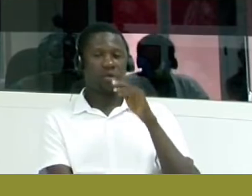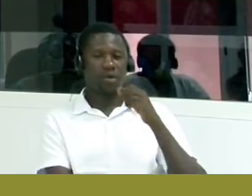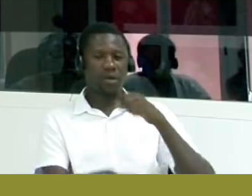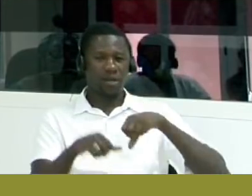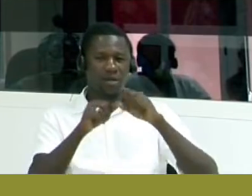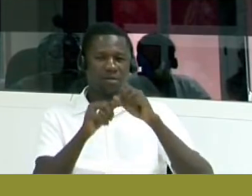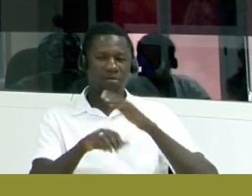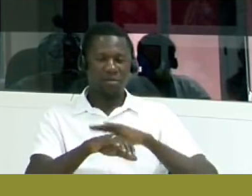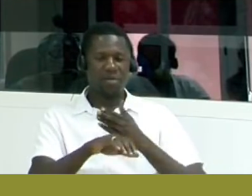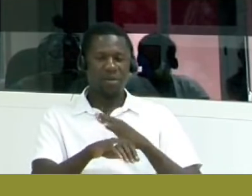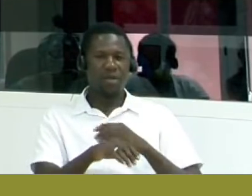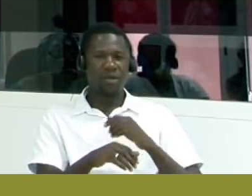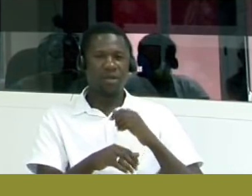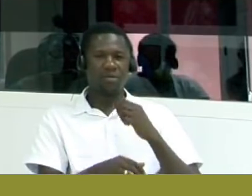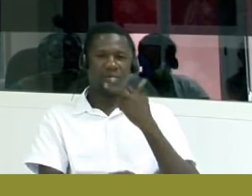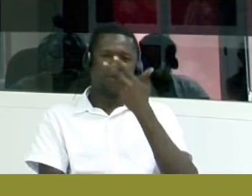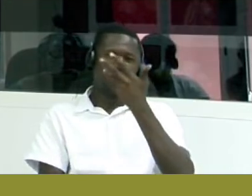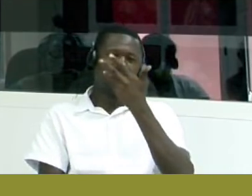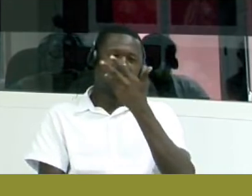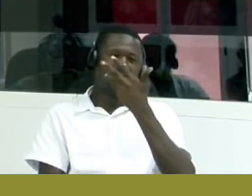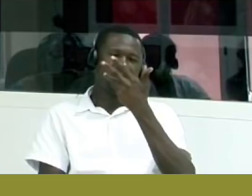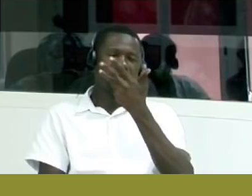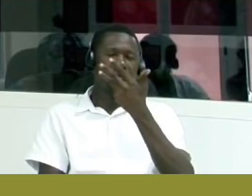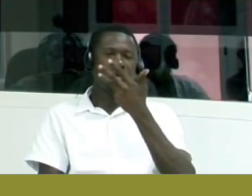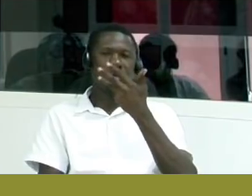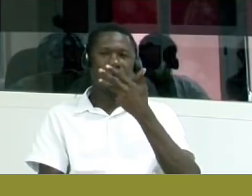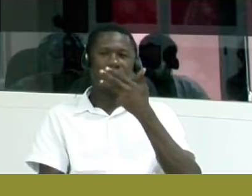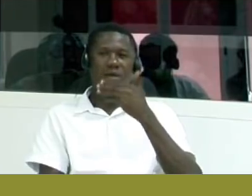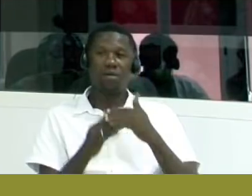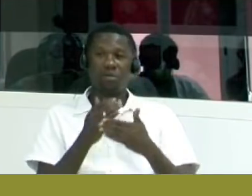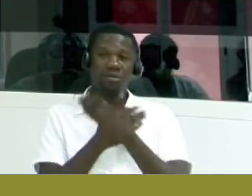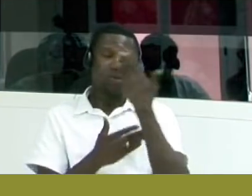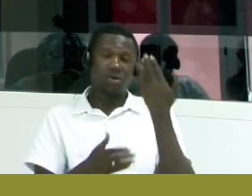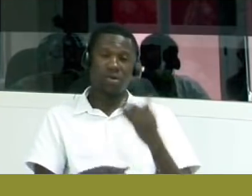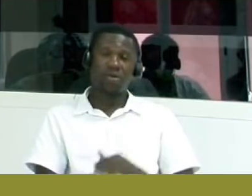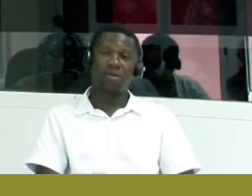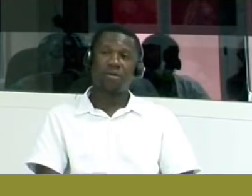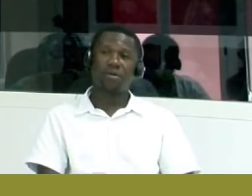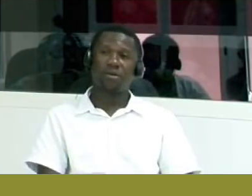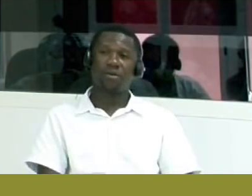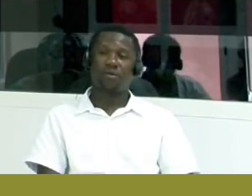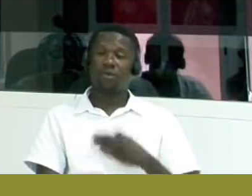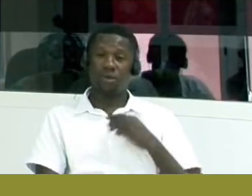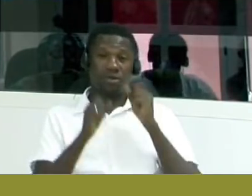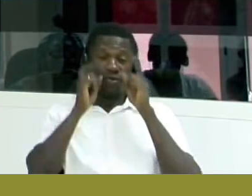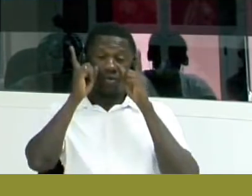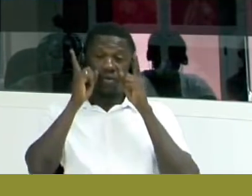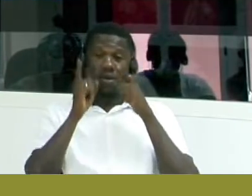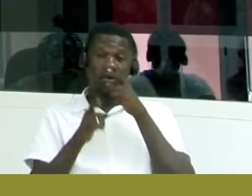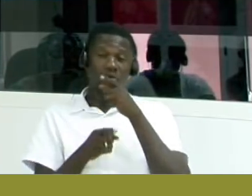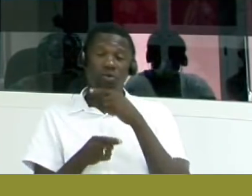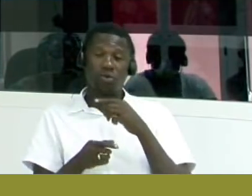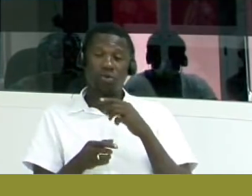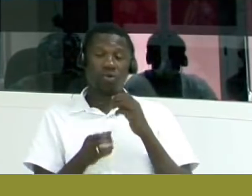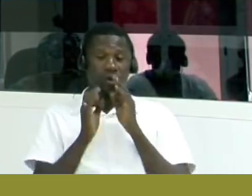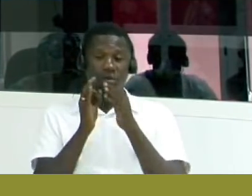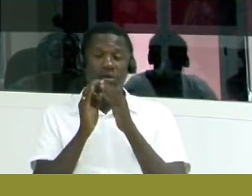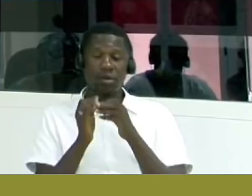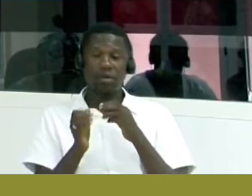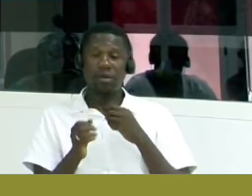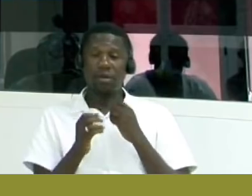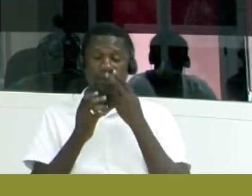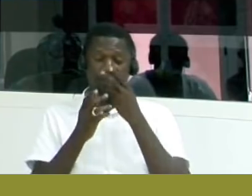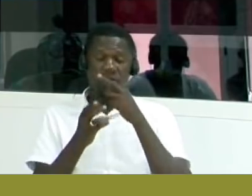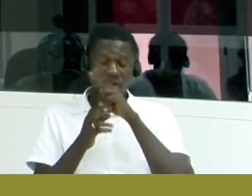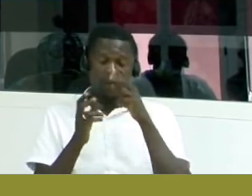maybe 9 o'clock, thereabout. Would it surprise you to note that in view of the evidence that we